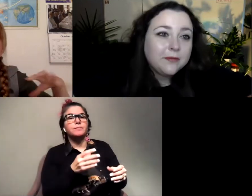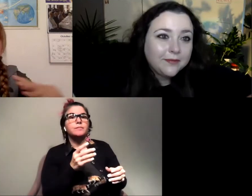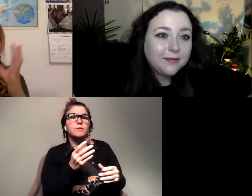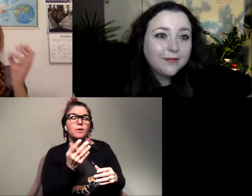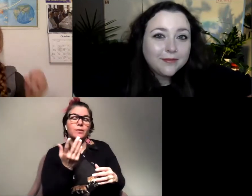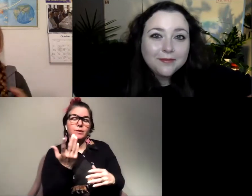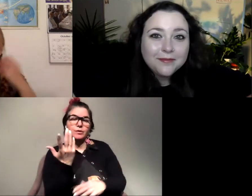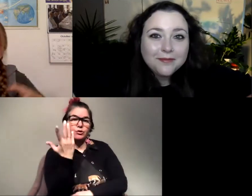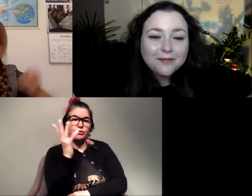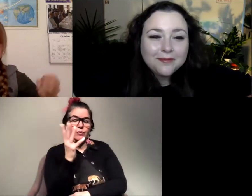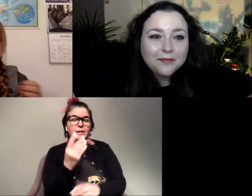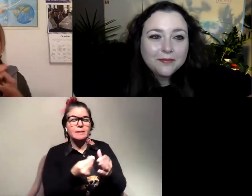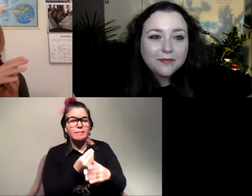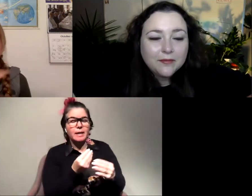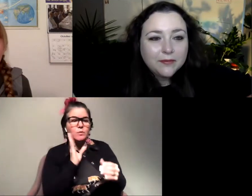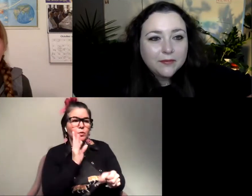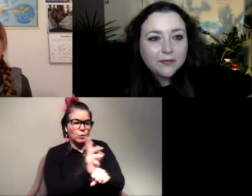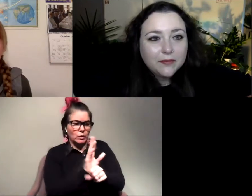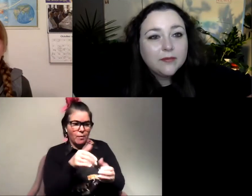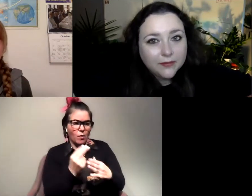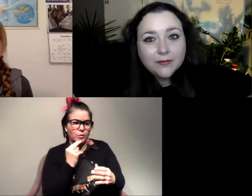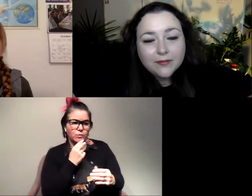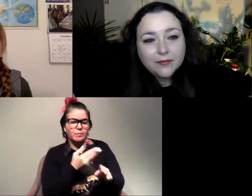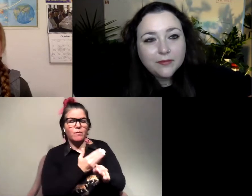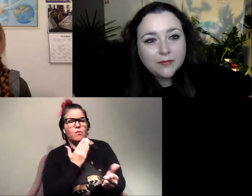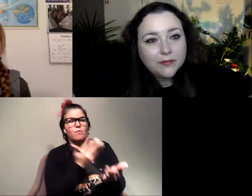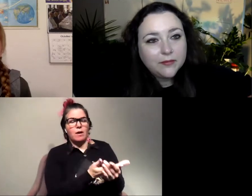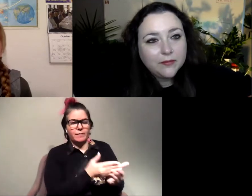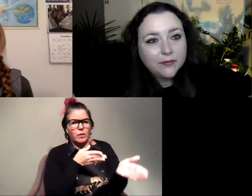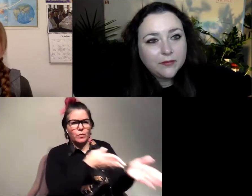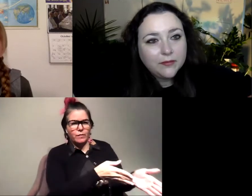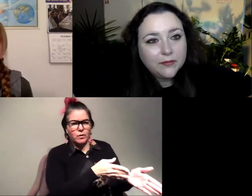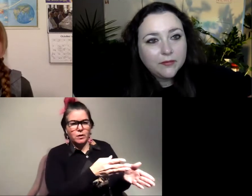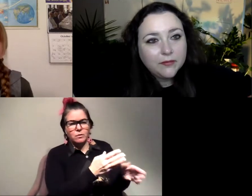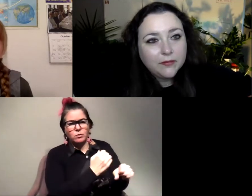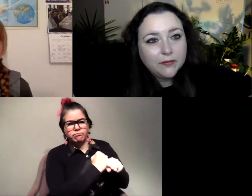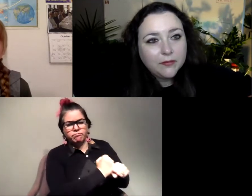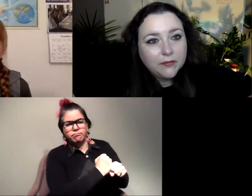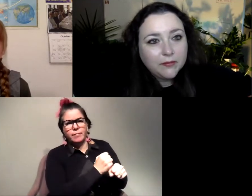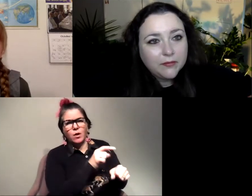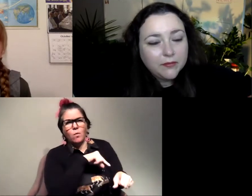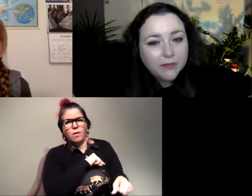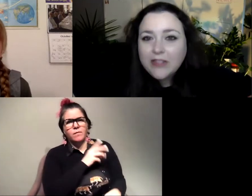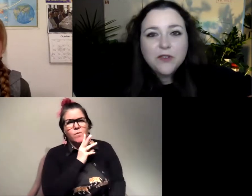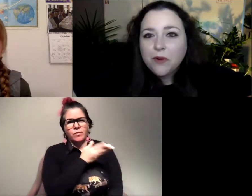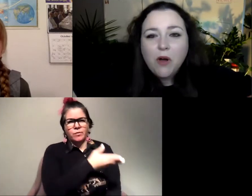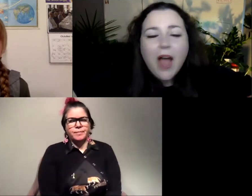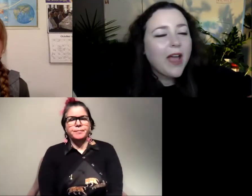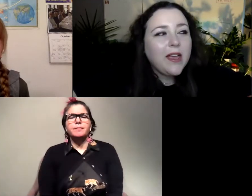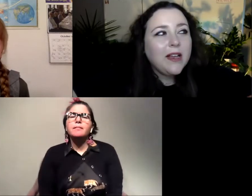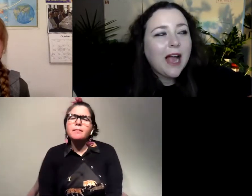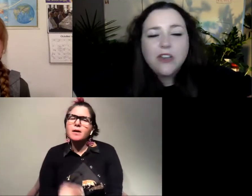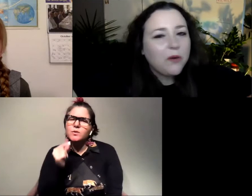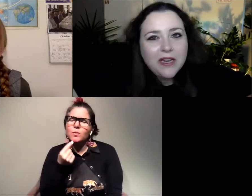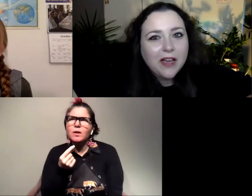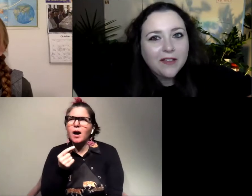they'll use up all of your nutrients before it gets into the river, and that can do a lot to protect the quality of your water. That's super cool.